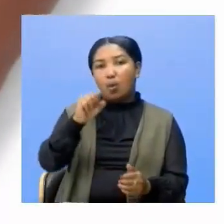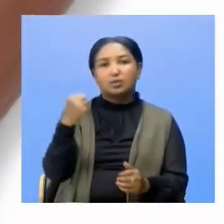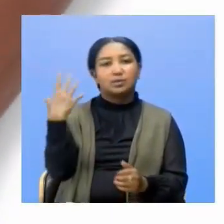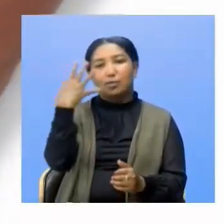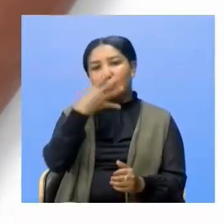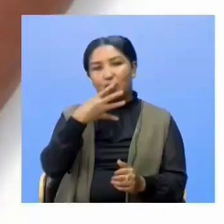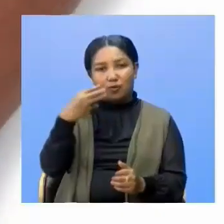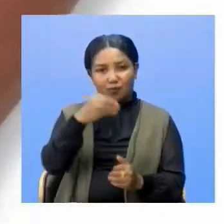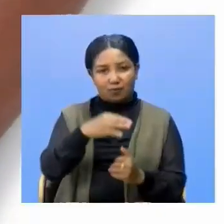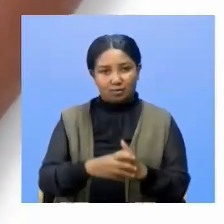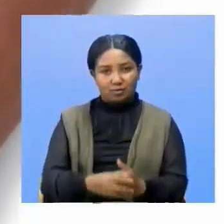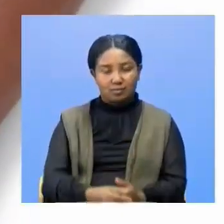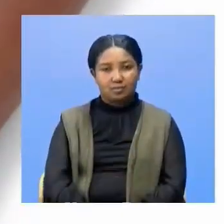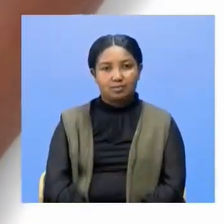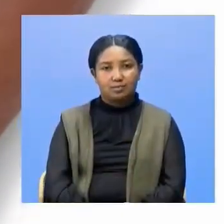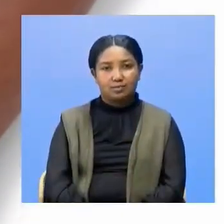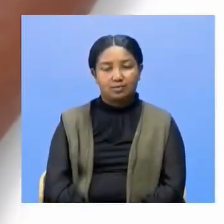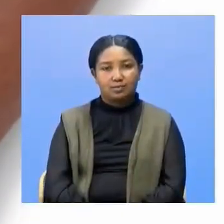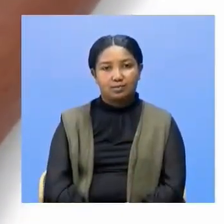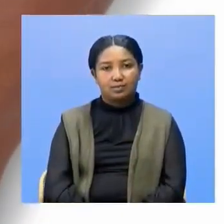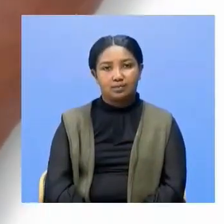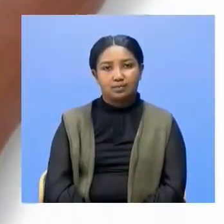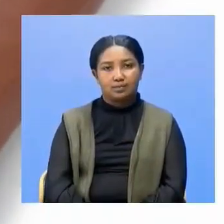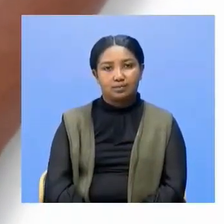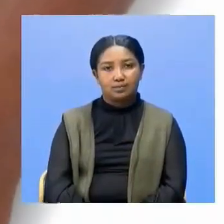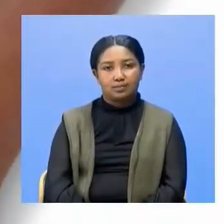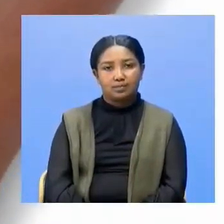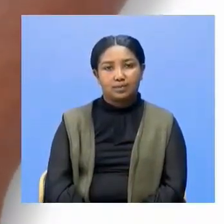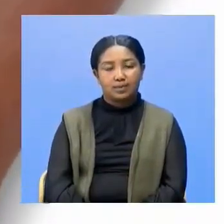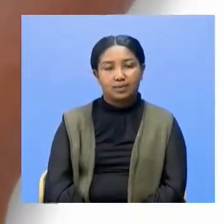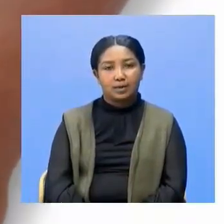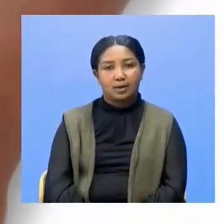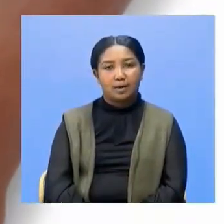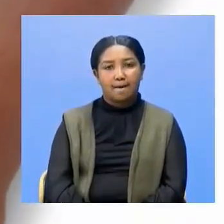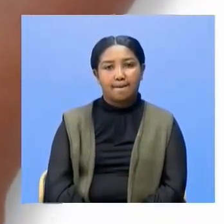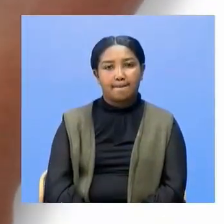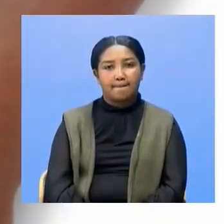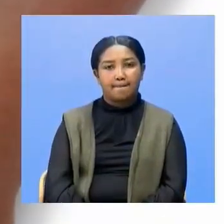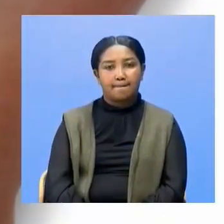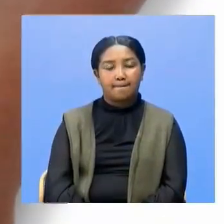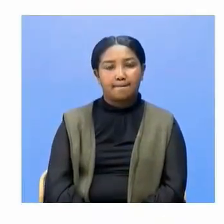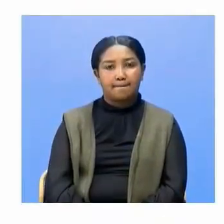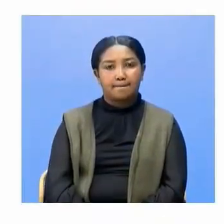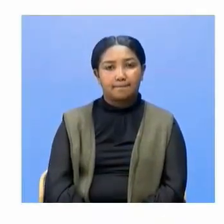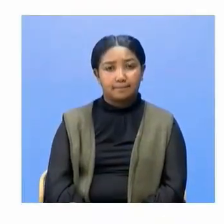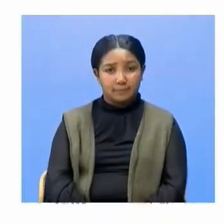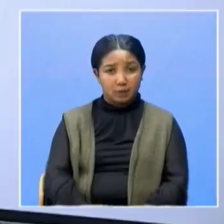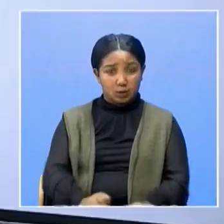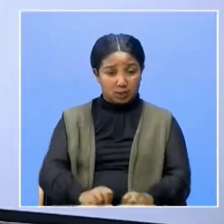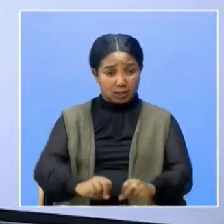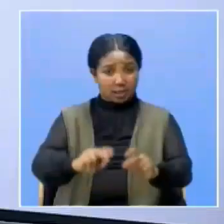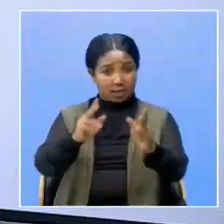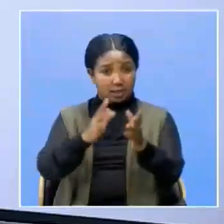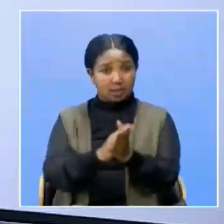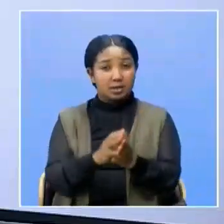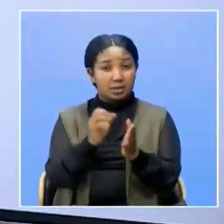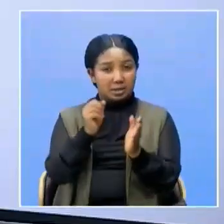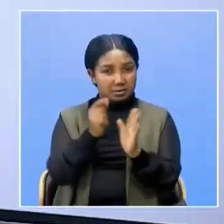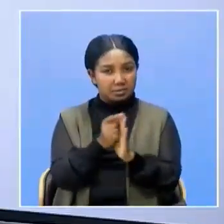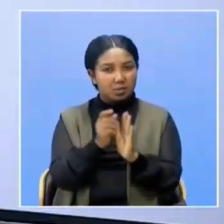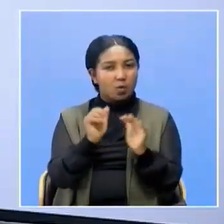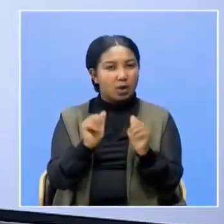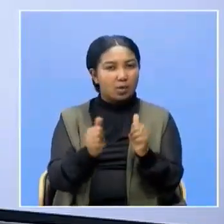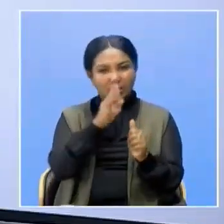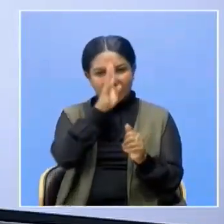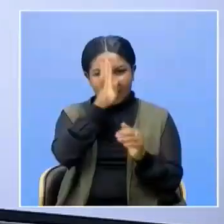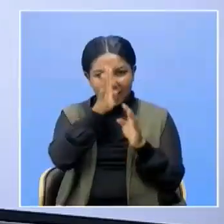beautiful. Okay? Let's use, how about